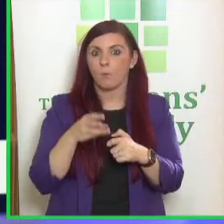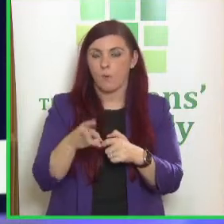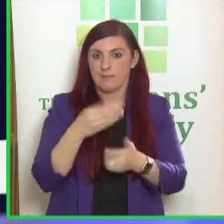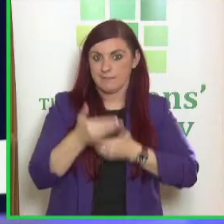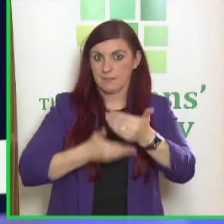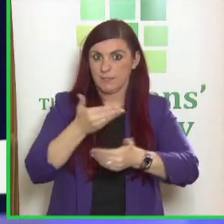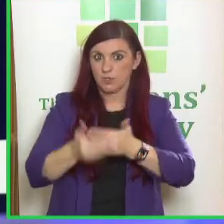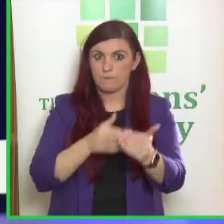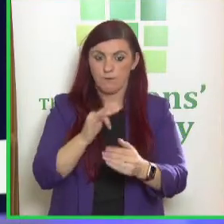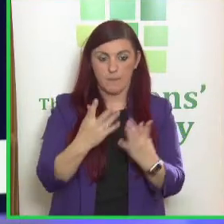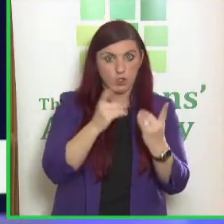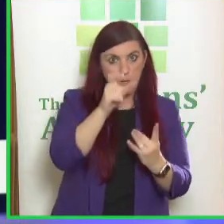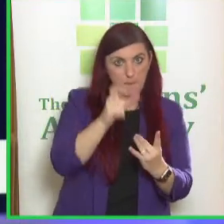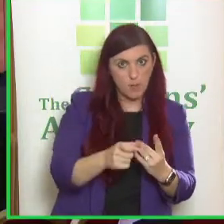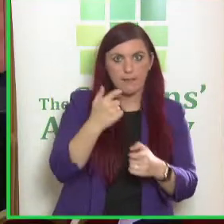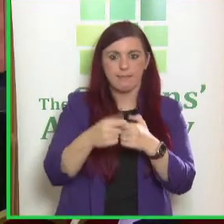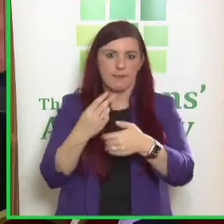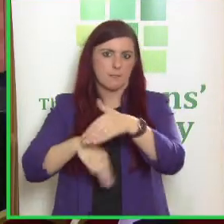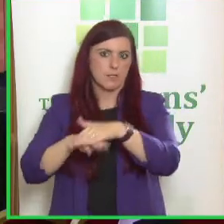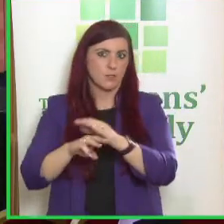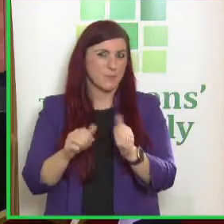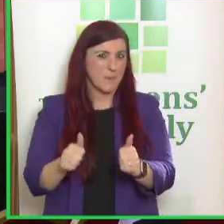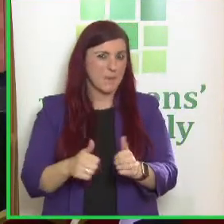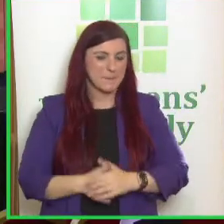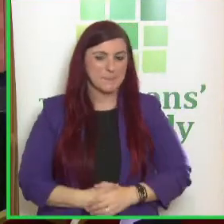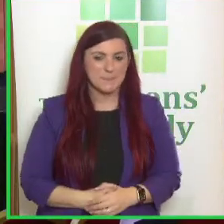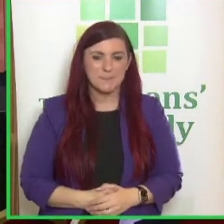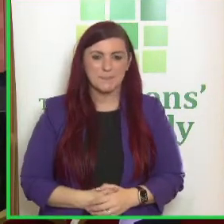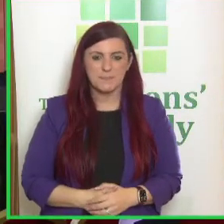speeches from the Chair and the Minister. So thank you very much.